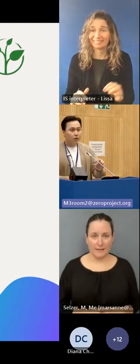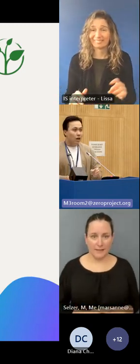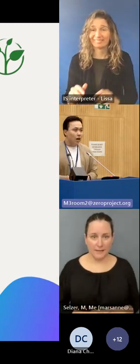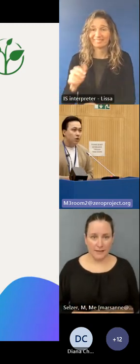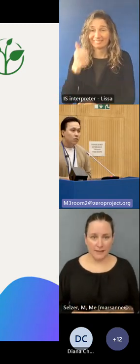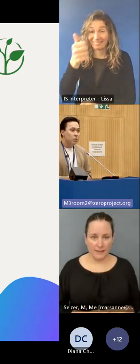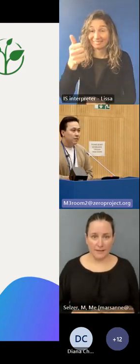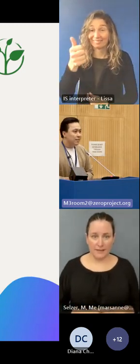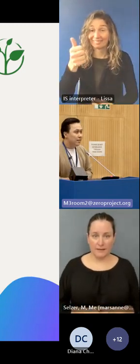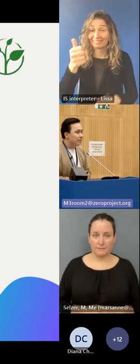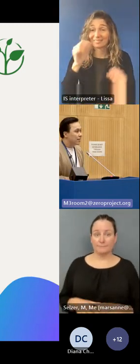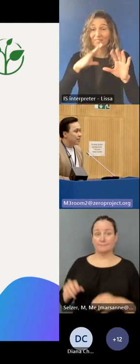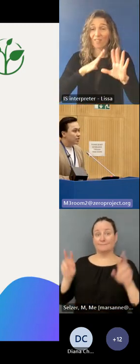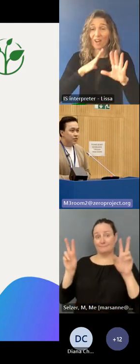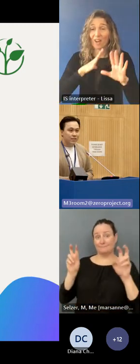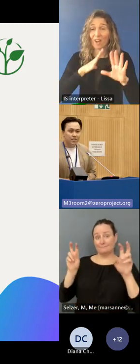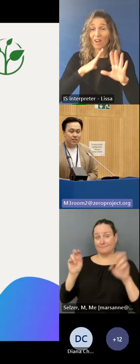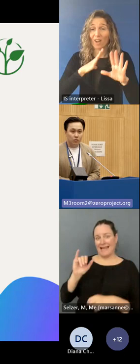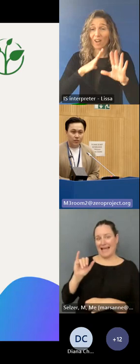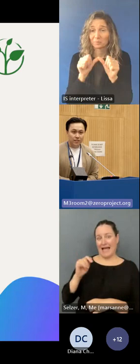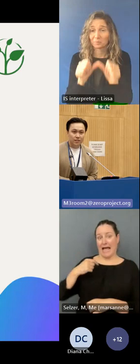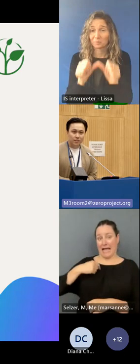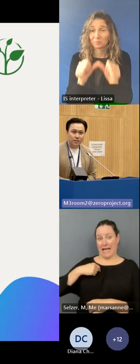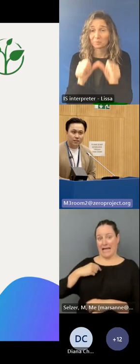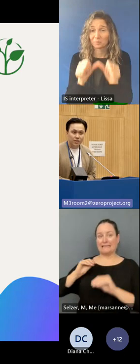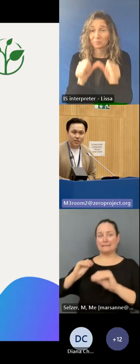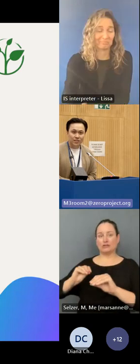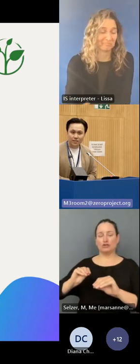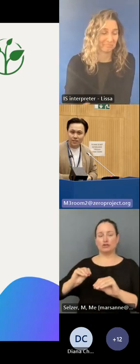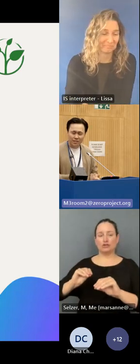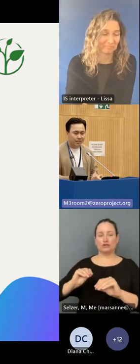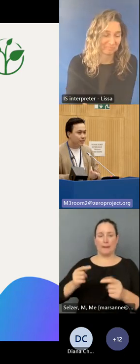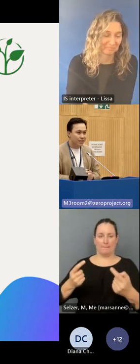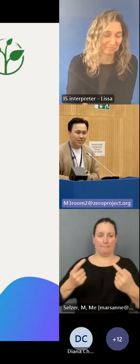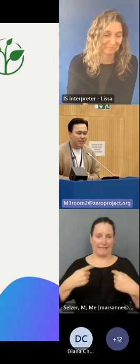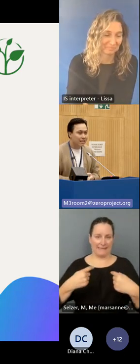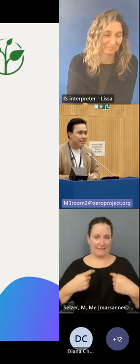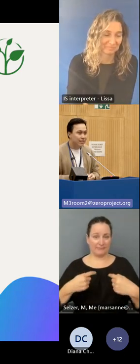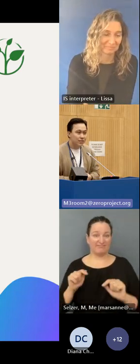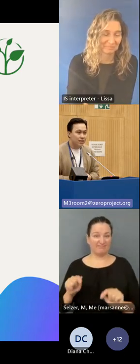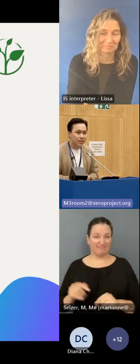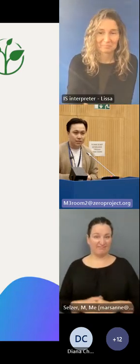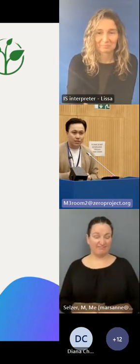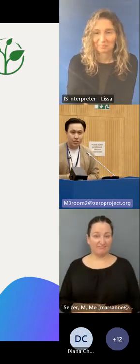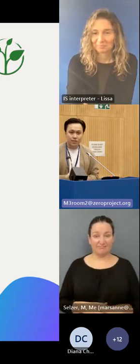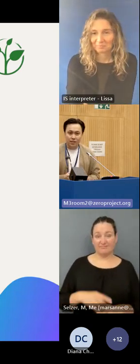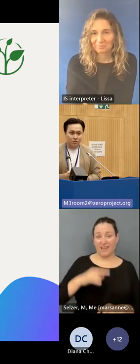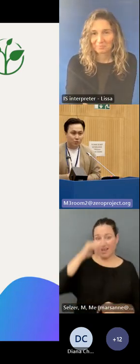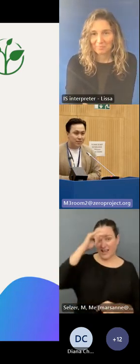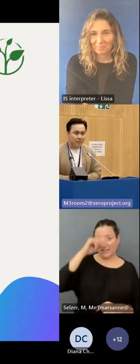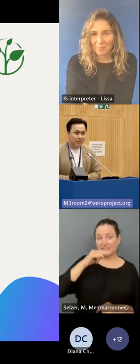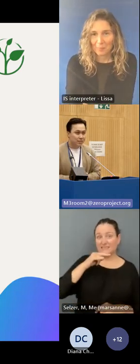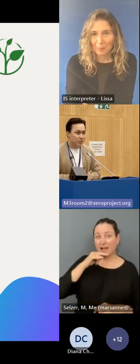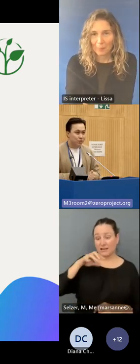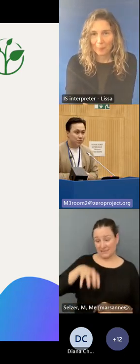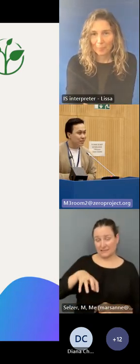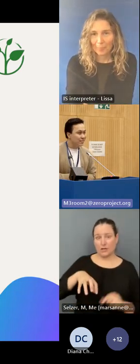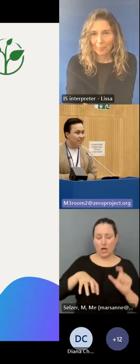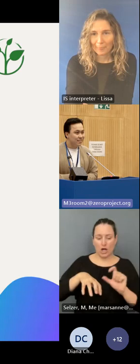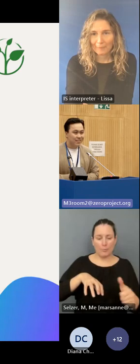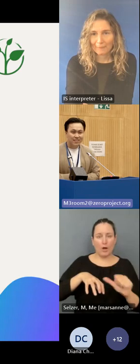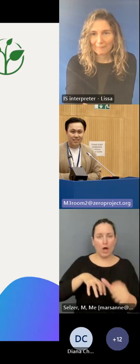So have you ever been in Central Asia countries, such as Kazakhstan, Kyrgyzstan, Tajikistan, Uzbekistan,